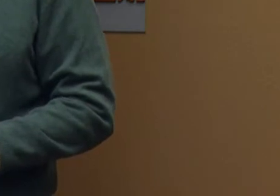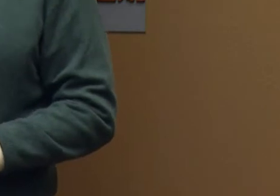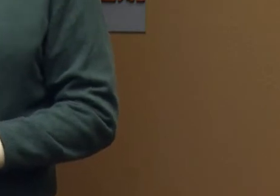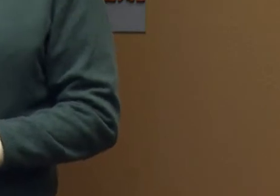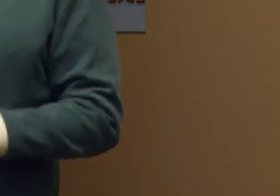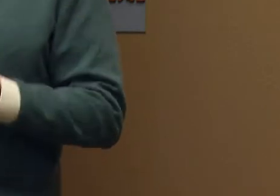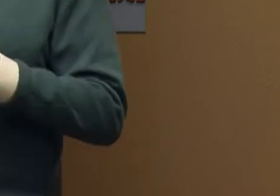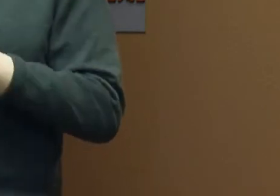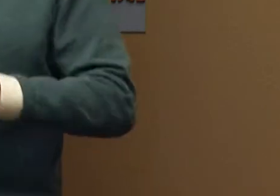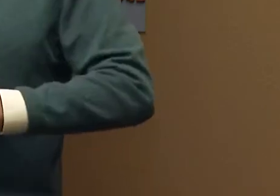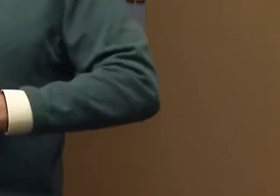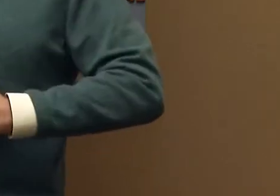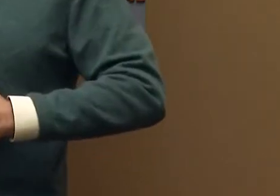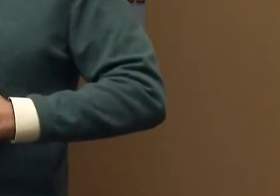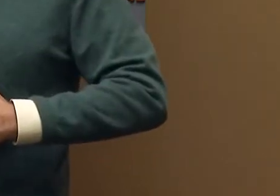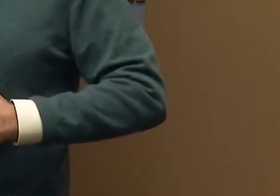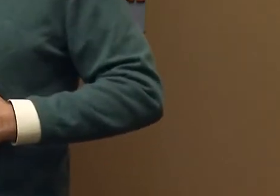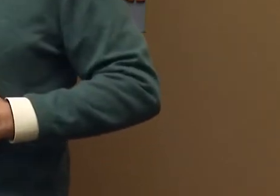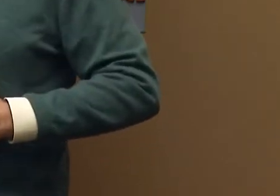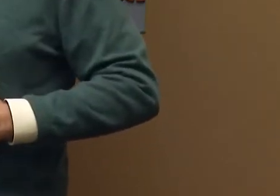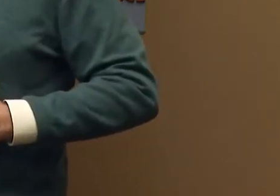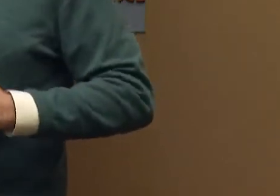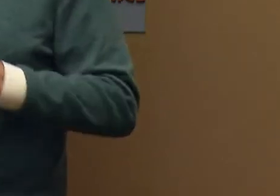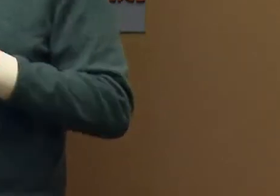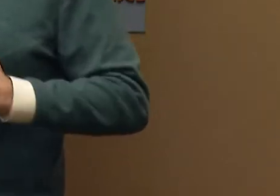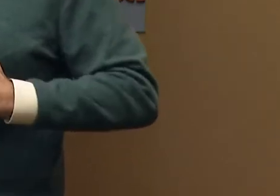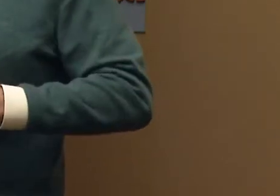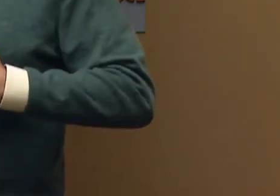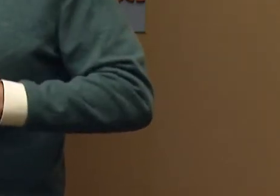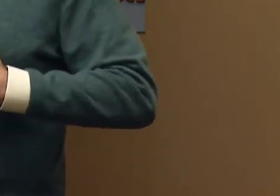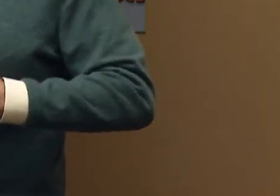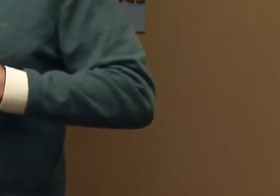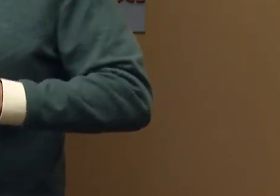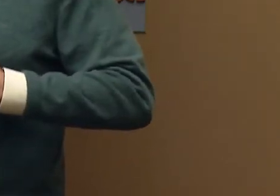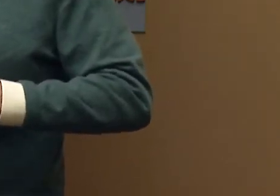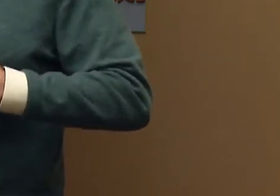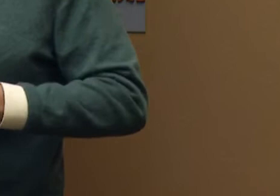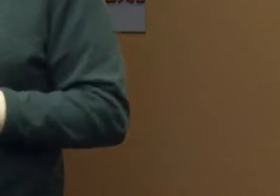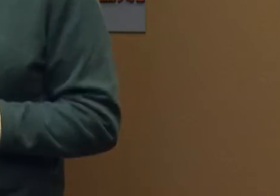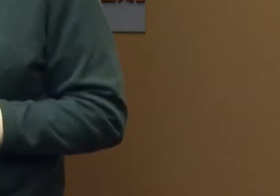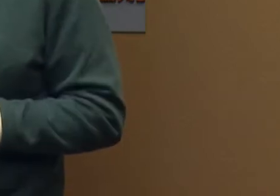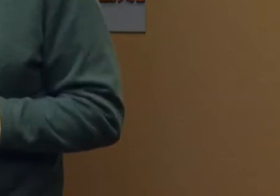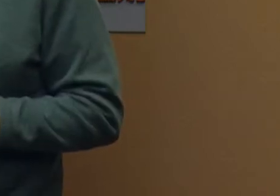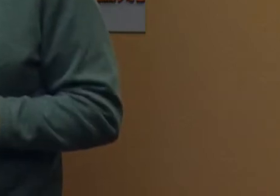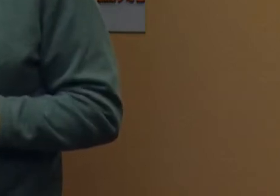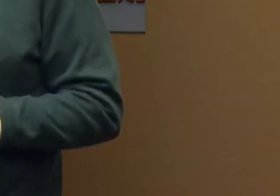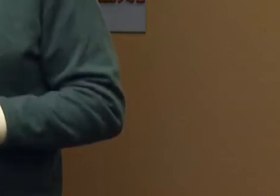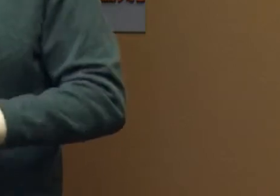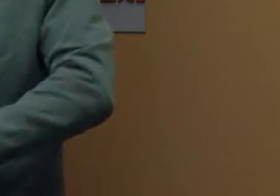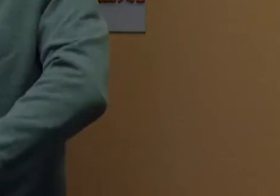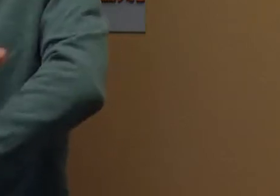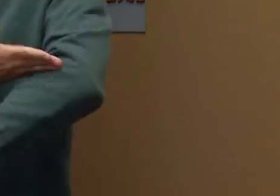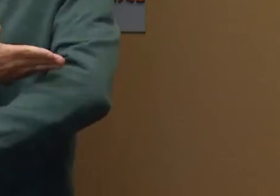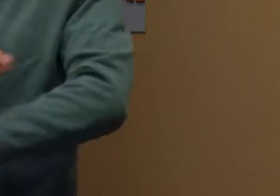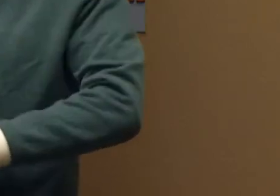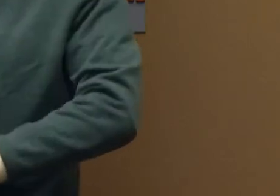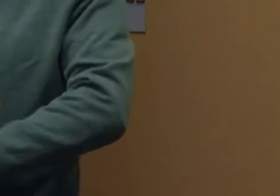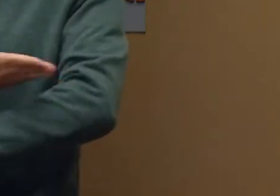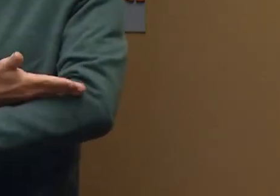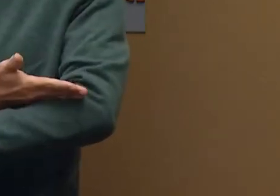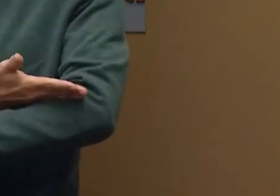So we will be doing some discussion, breakout groups and whatnot. So today I came